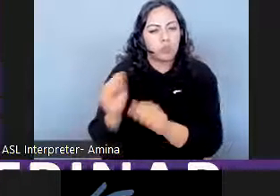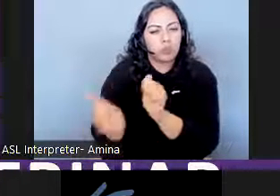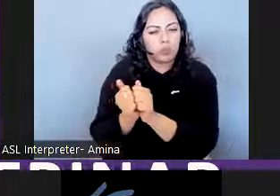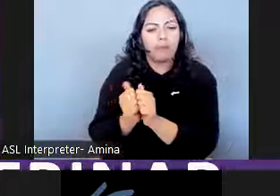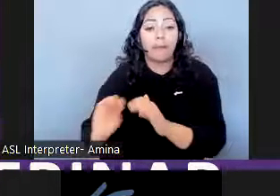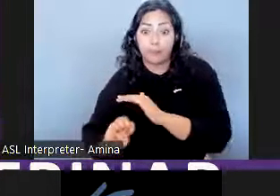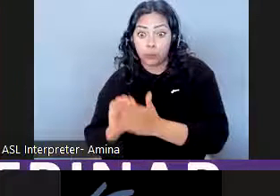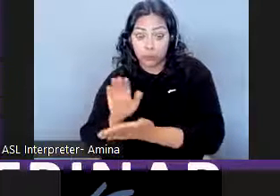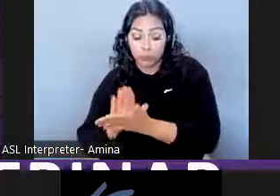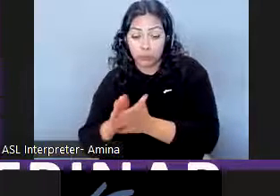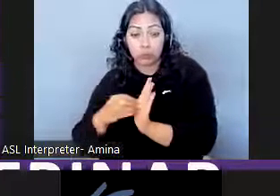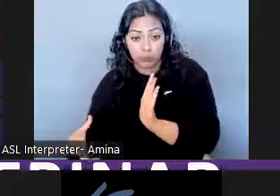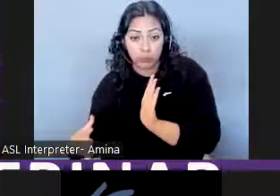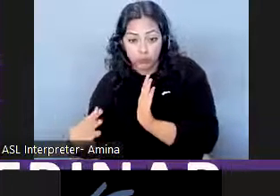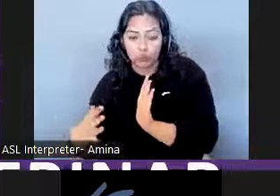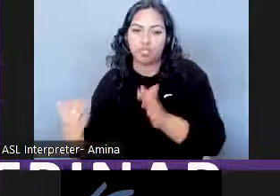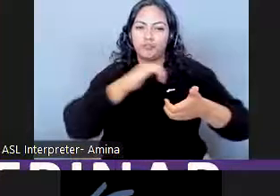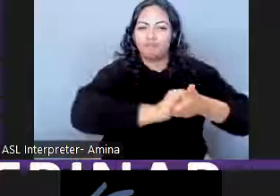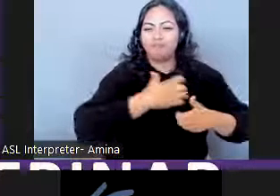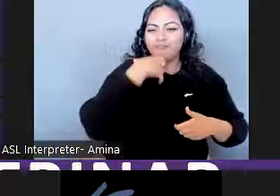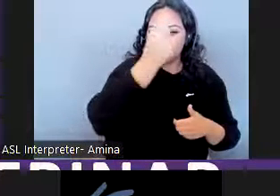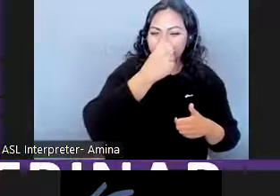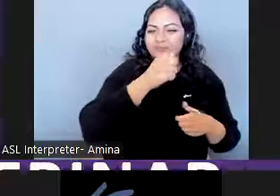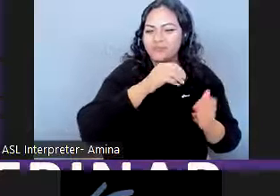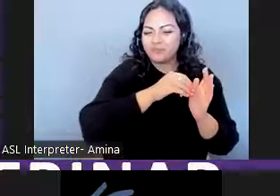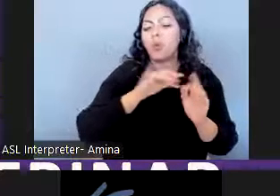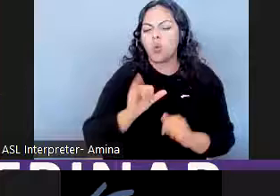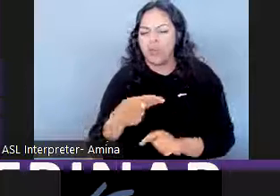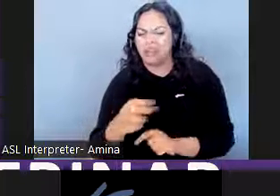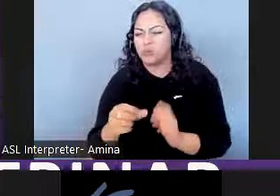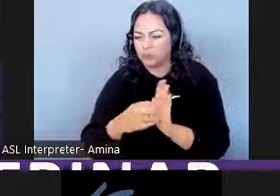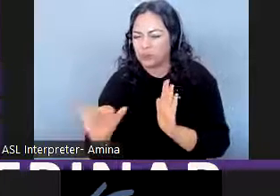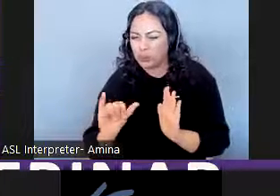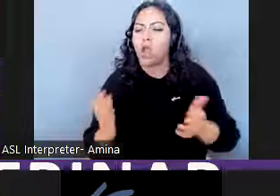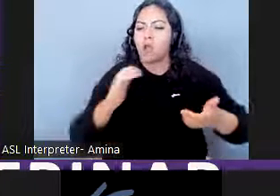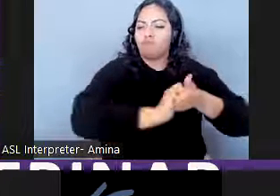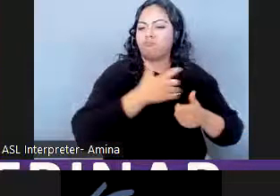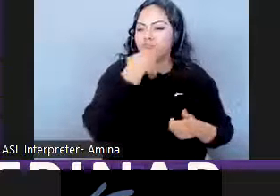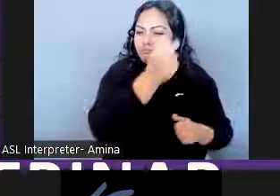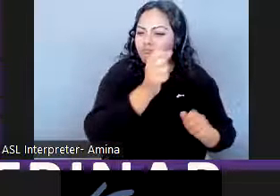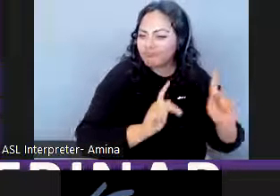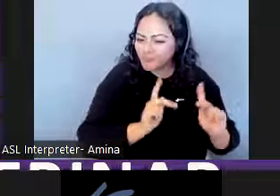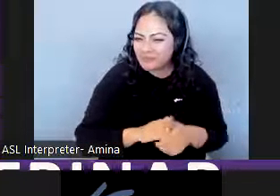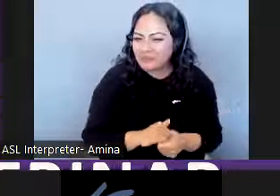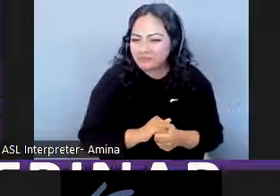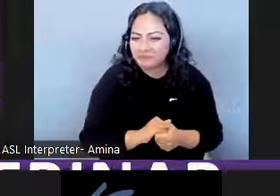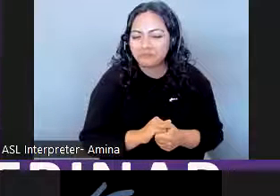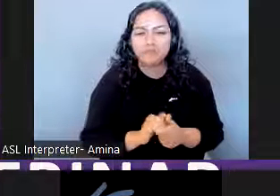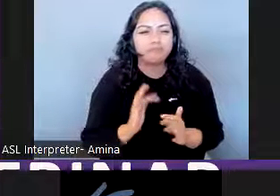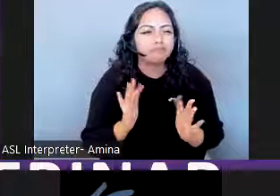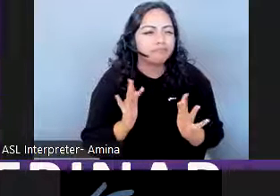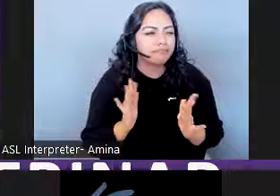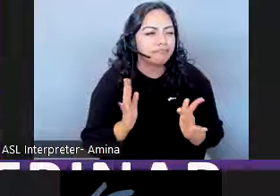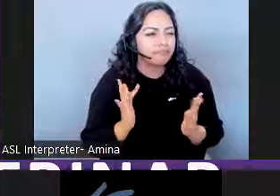elementary school students and high school students as well. And we're pleased to